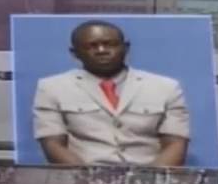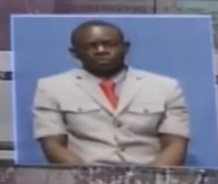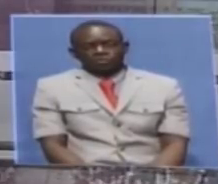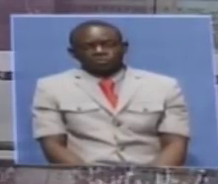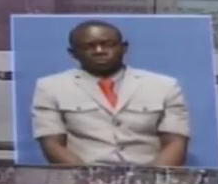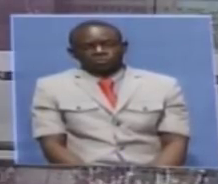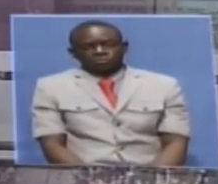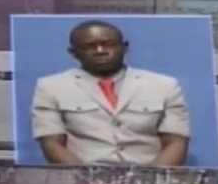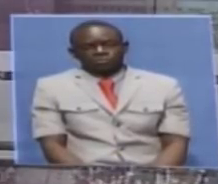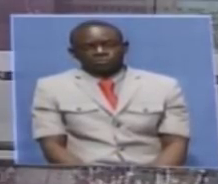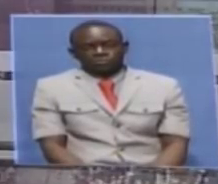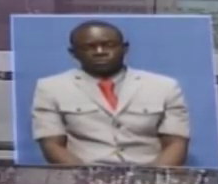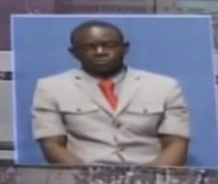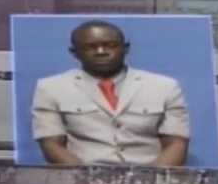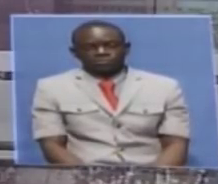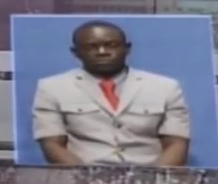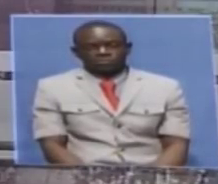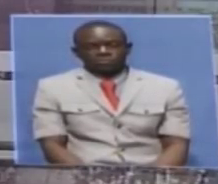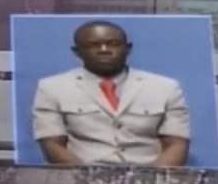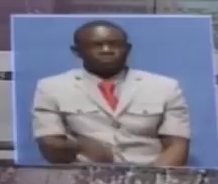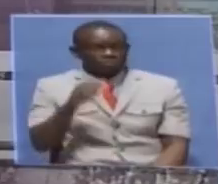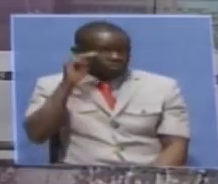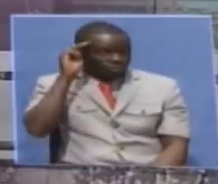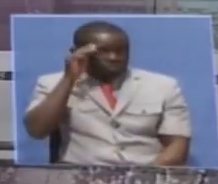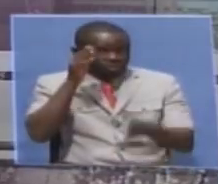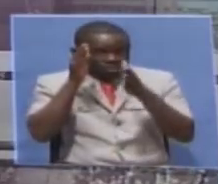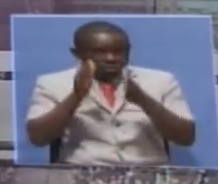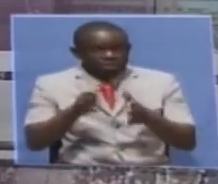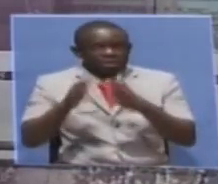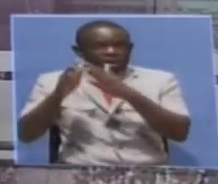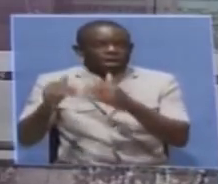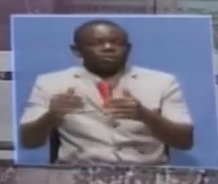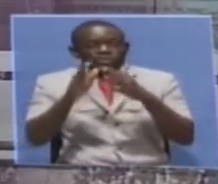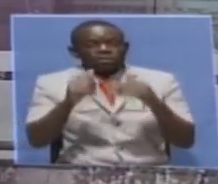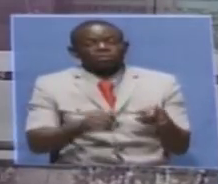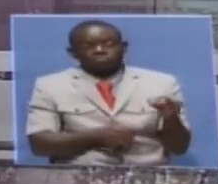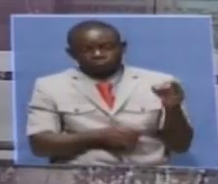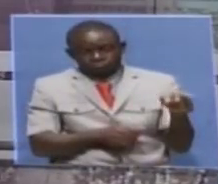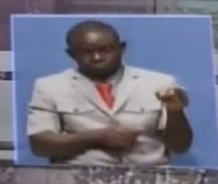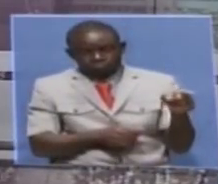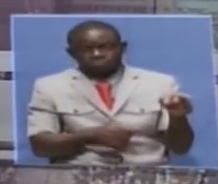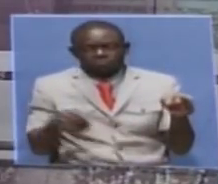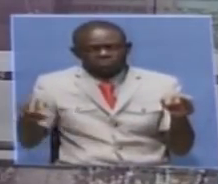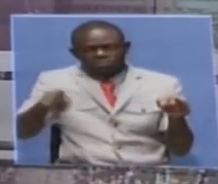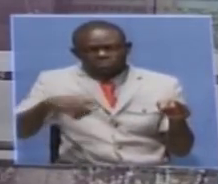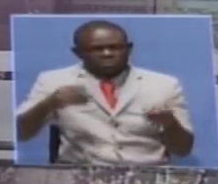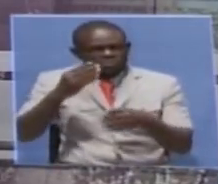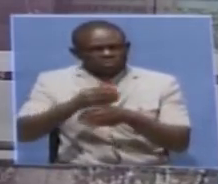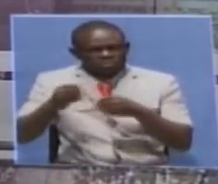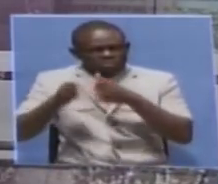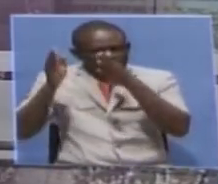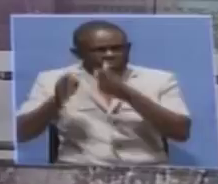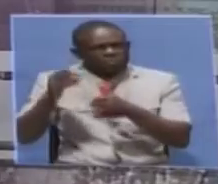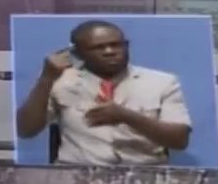Minister of Housing and Infrastructure Development, Ronald Totela, has directed contractors to ensure that they invest in projects they are paid